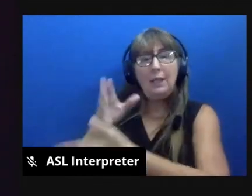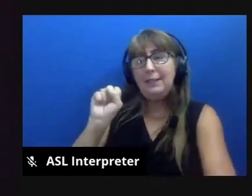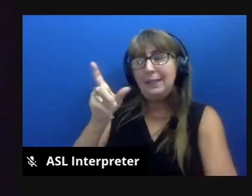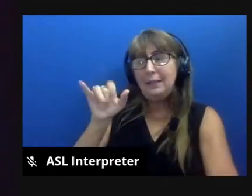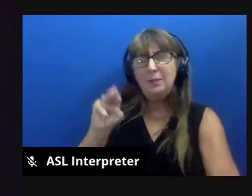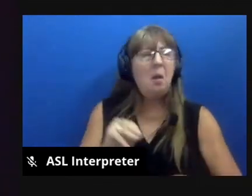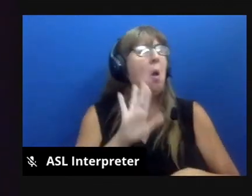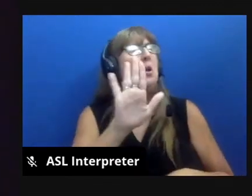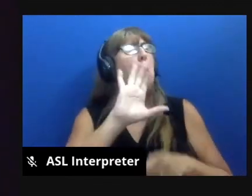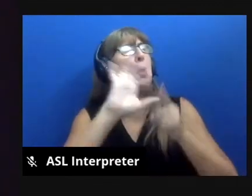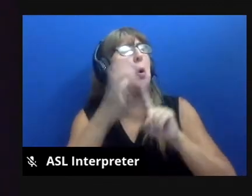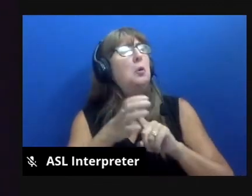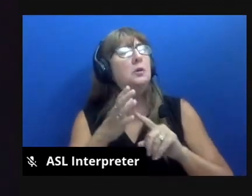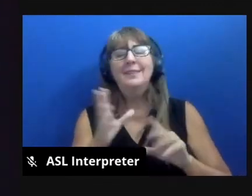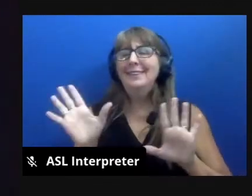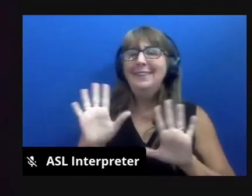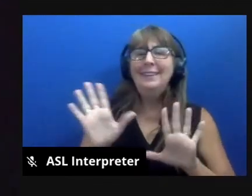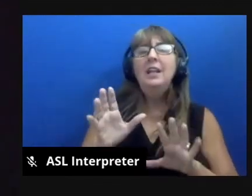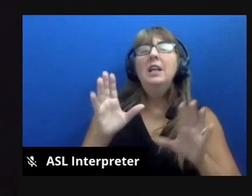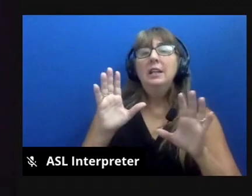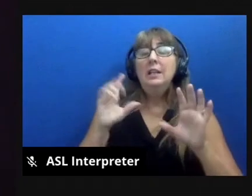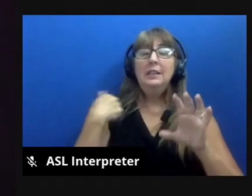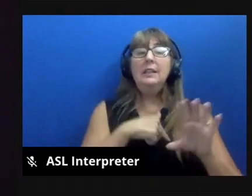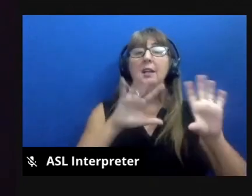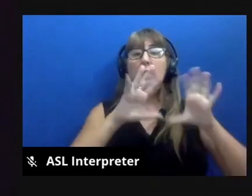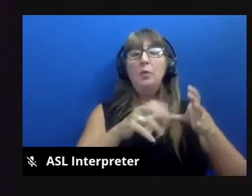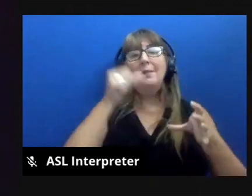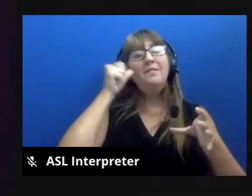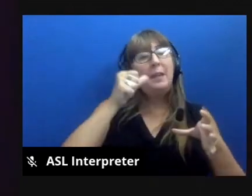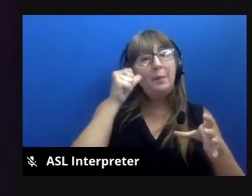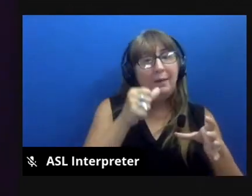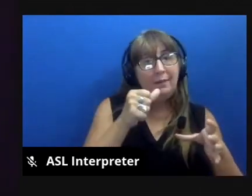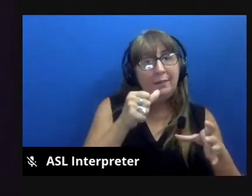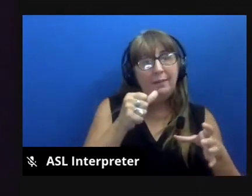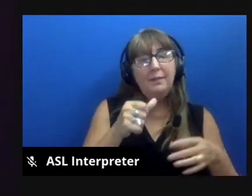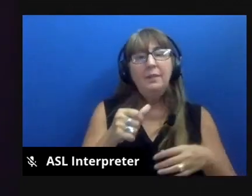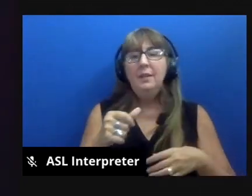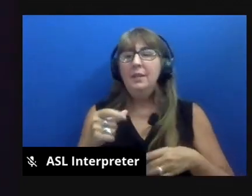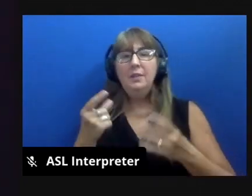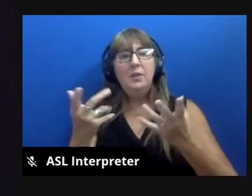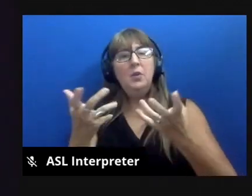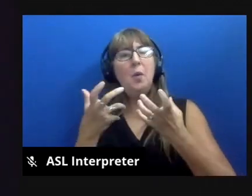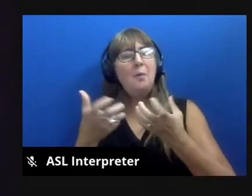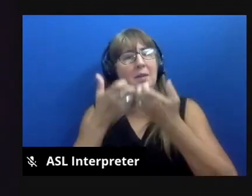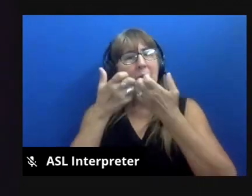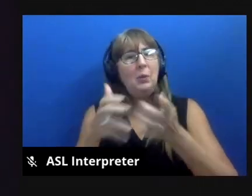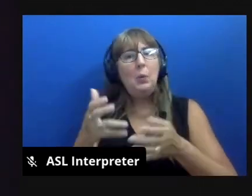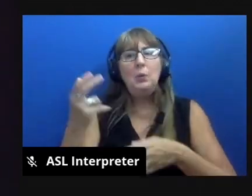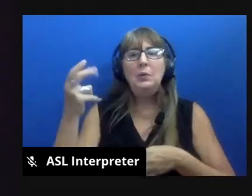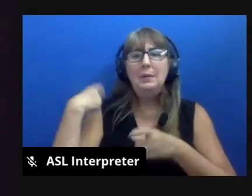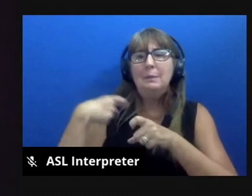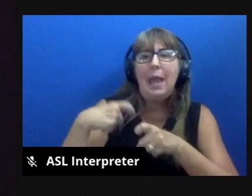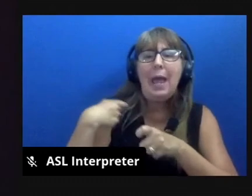as females and we'll fight that." And what I'm hearing is, wait, you want me to lose the soft sounds of Spanish in my history and my culture